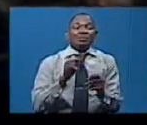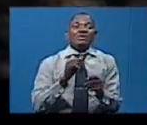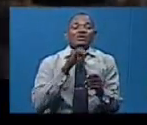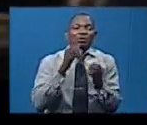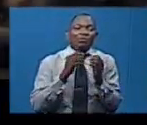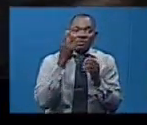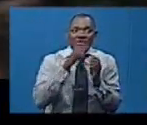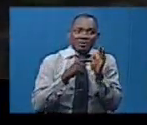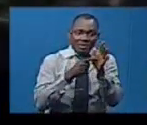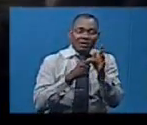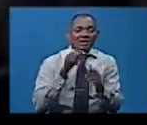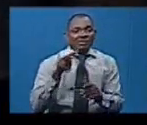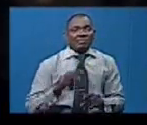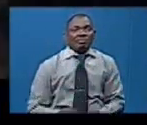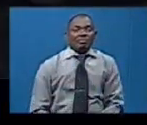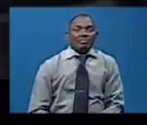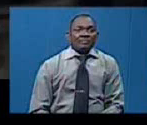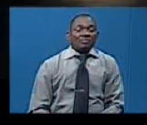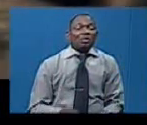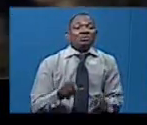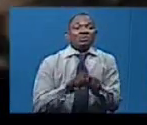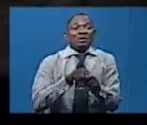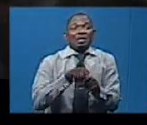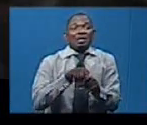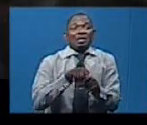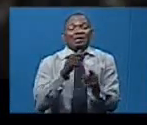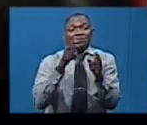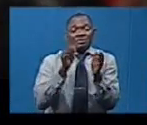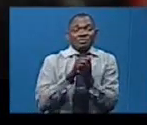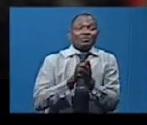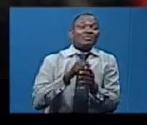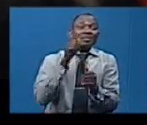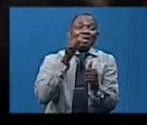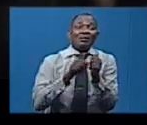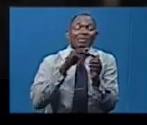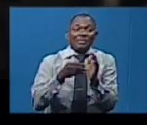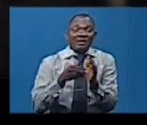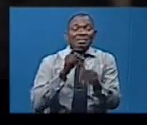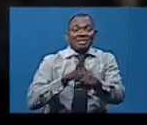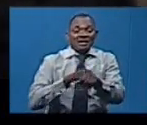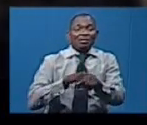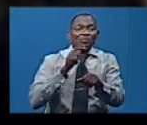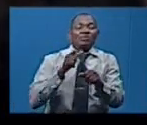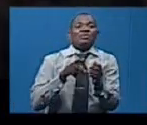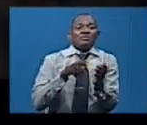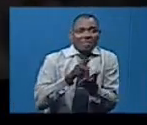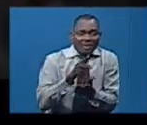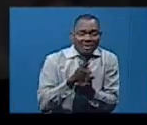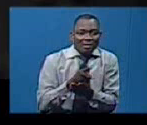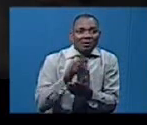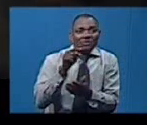not expose her face on TV. Another condition was that for every 5 minutes of her time, we would pay